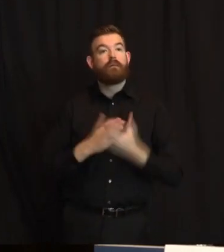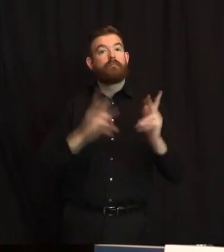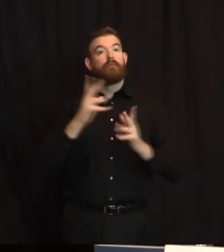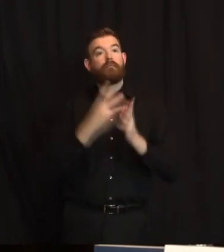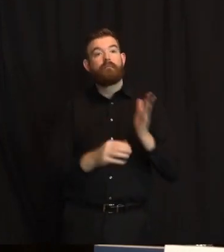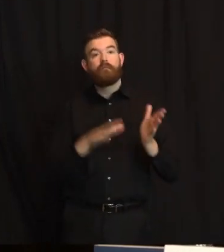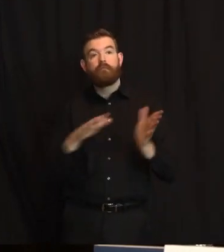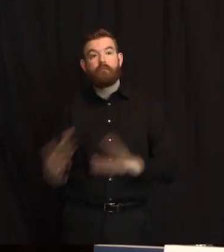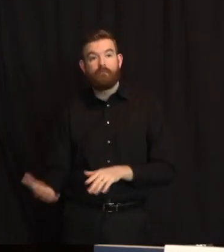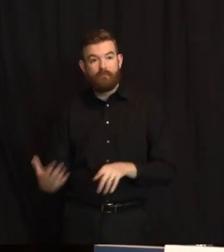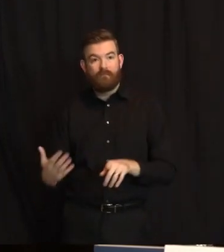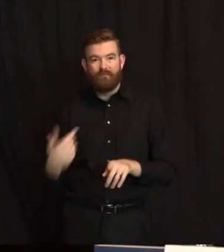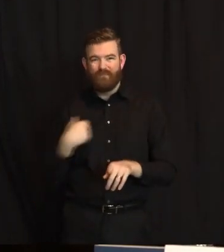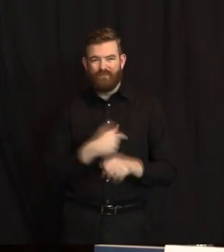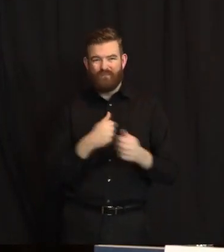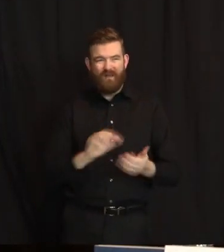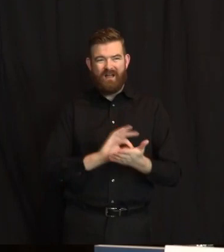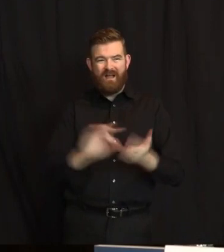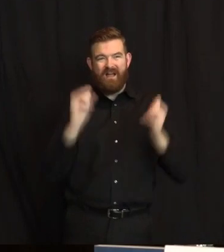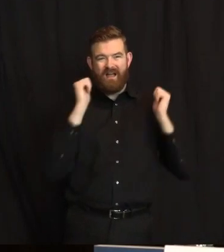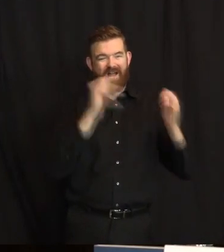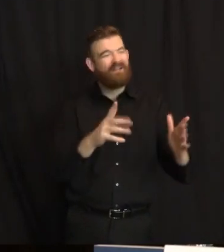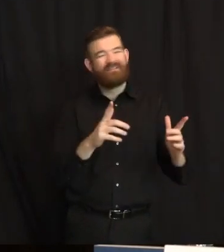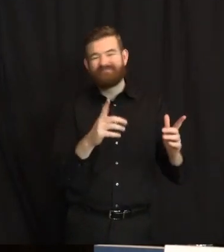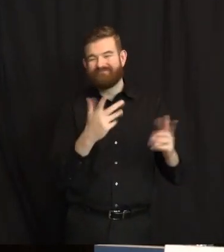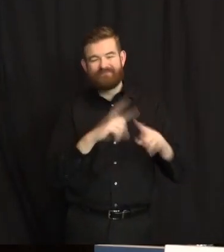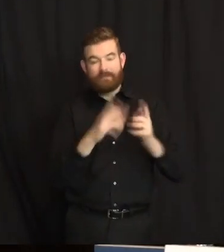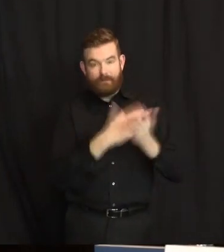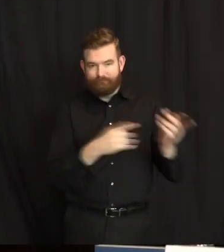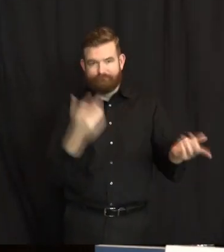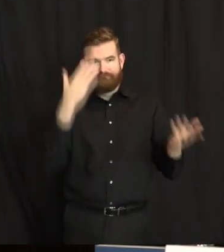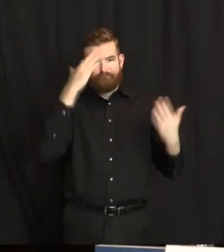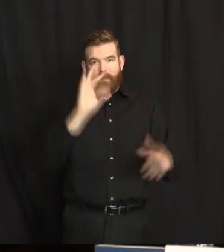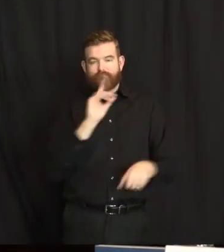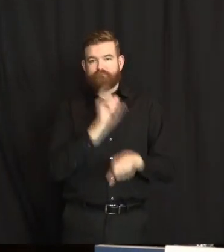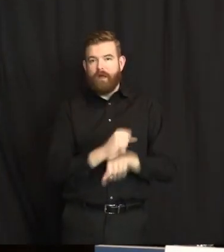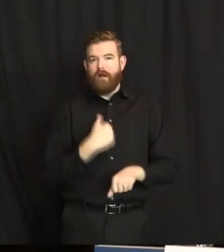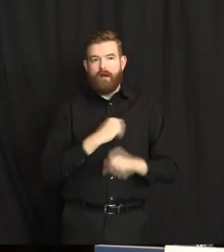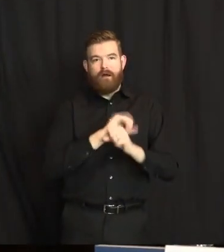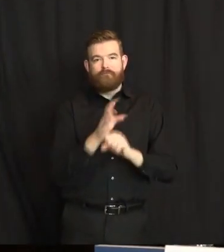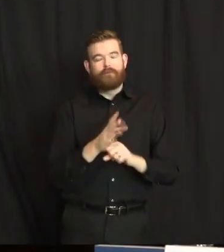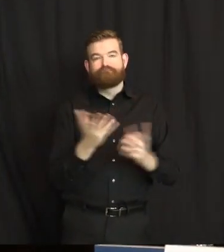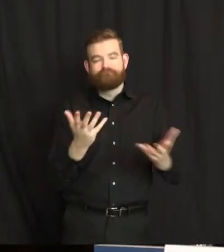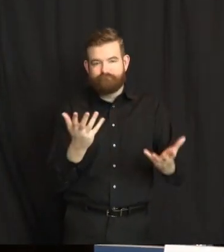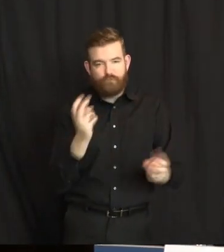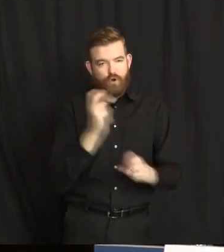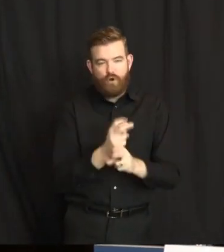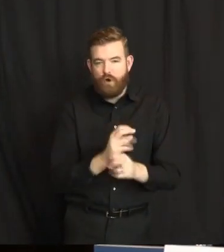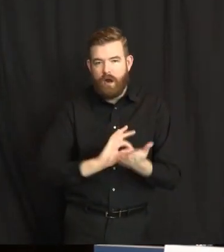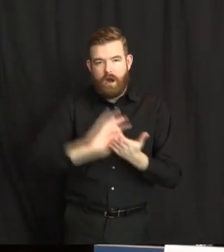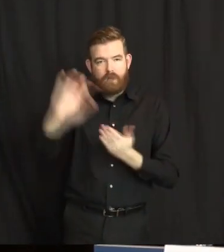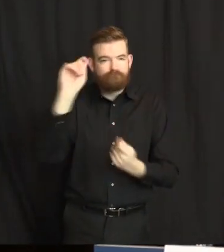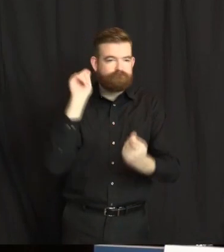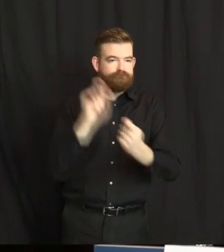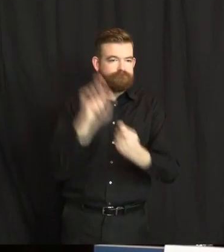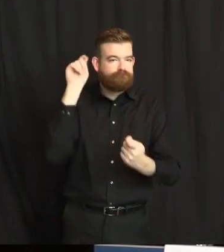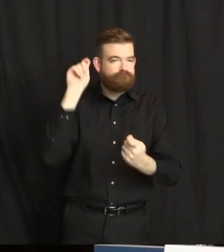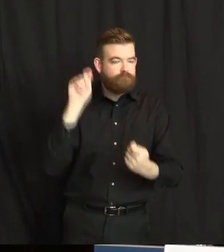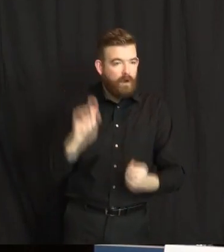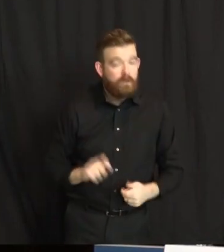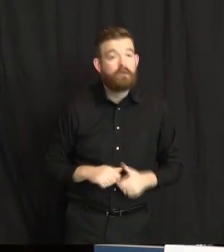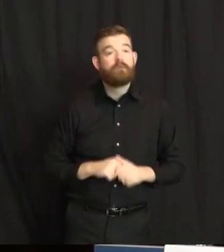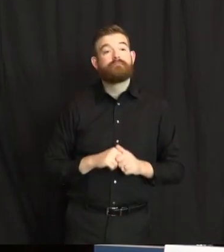best. And on the other side, there are a smaller number of people that we count as COVID deaths who probably didn't die of COVID, who had COVID but died from something